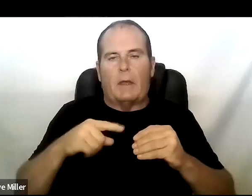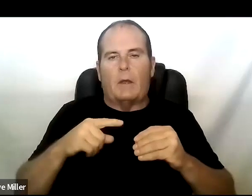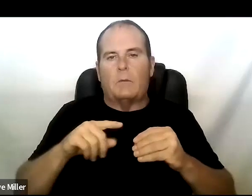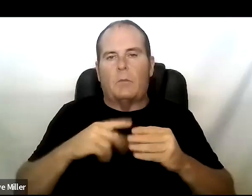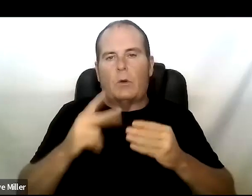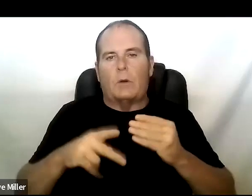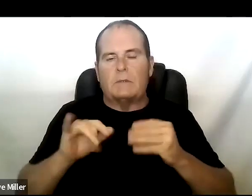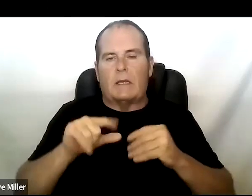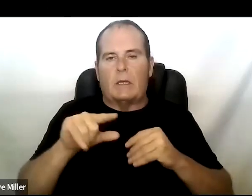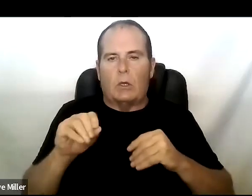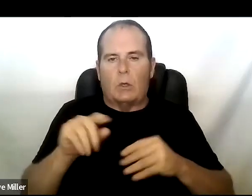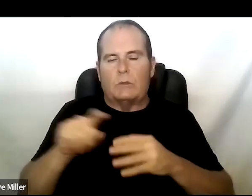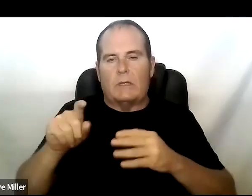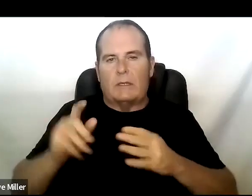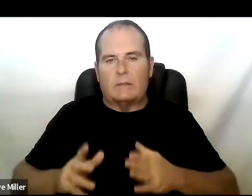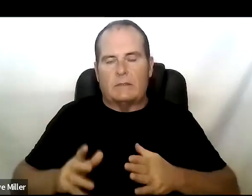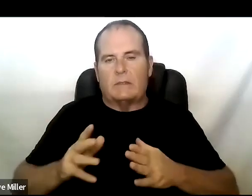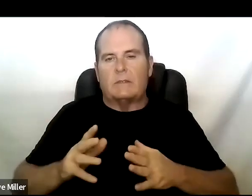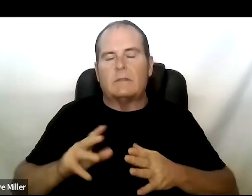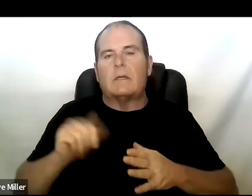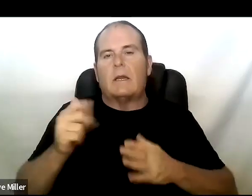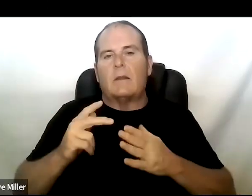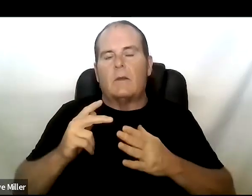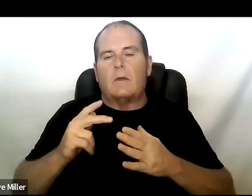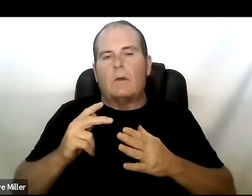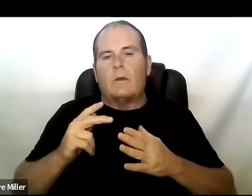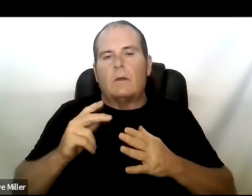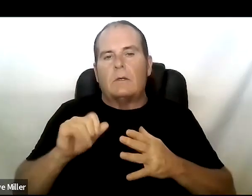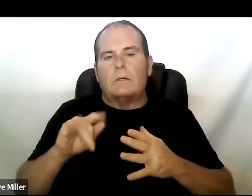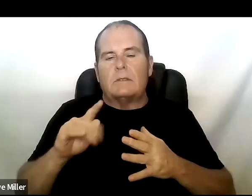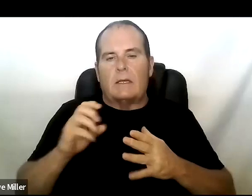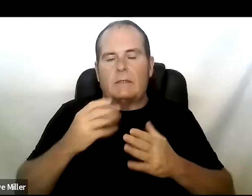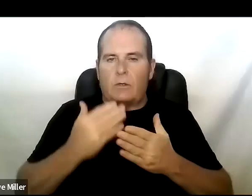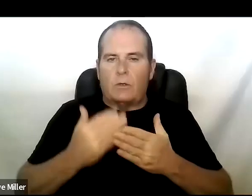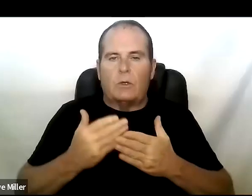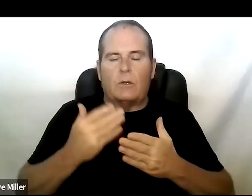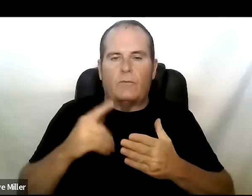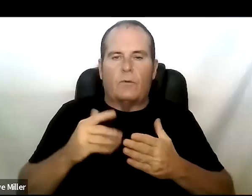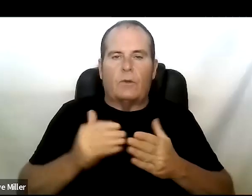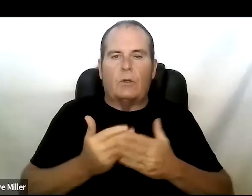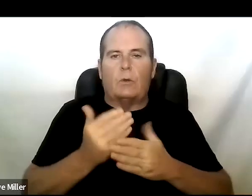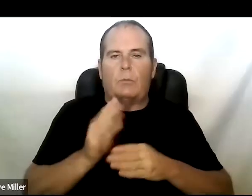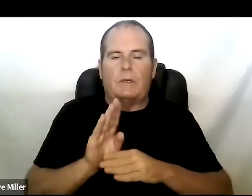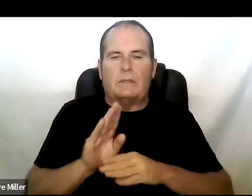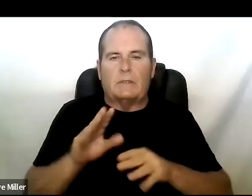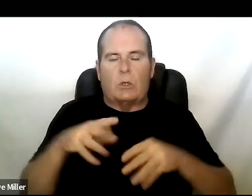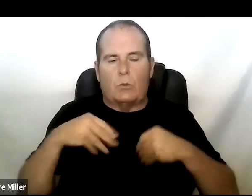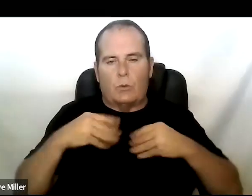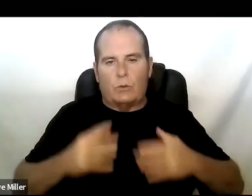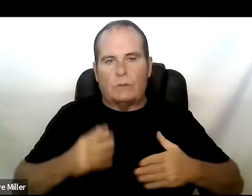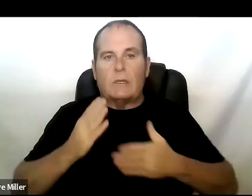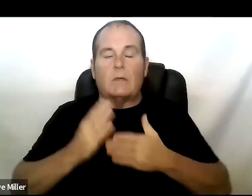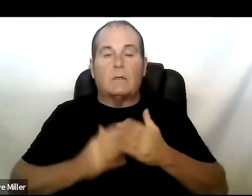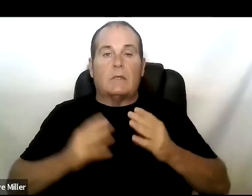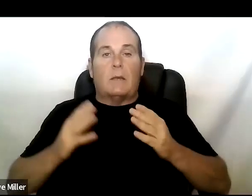grant programs that are extremely important to the new business owner. Some of the customers who are already